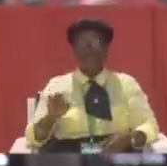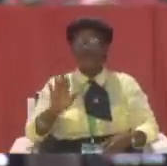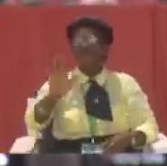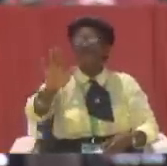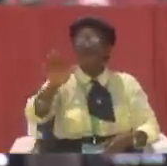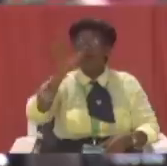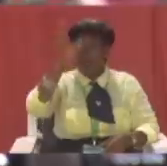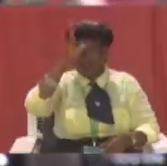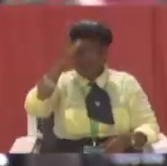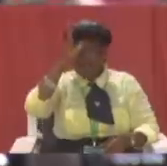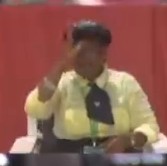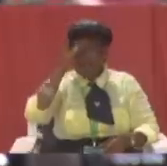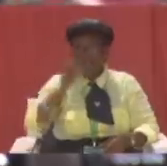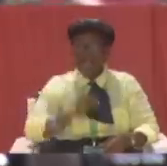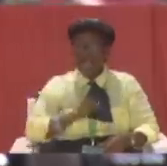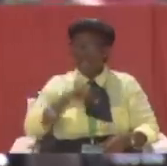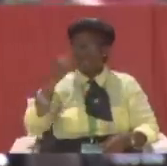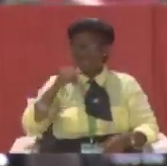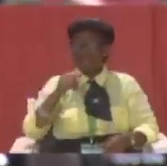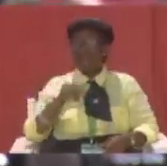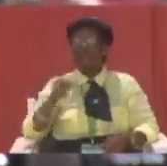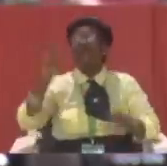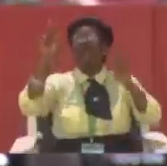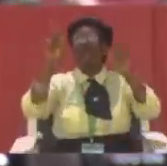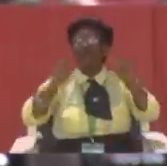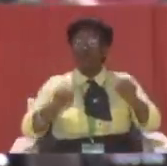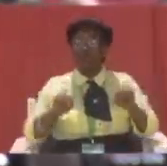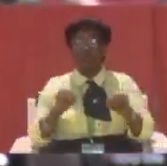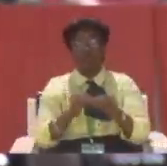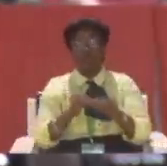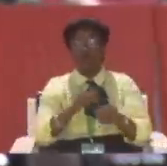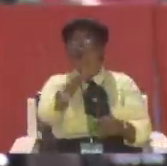I shut my mouth immediately.